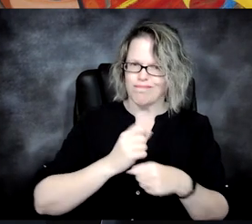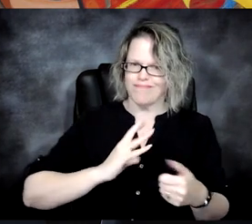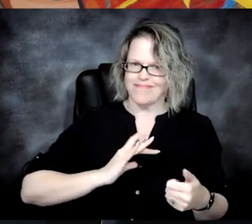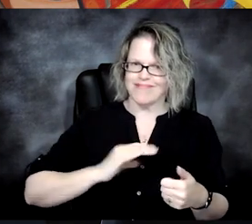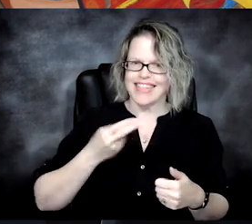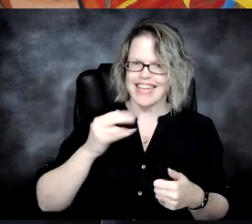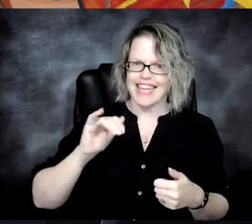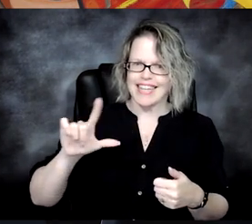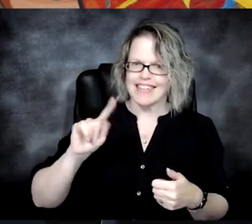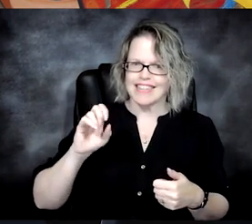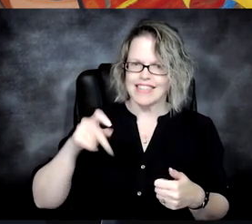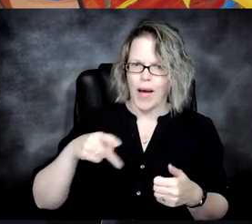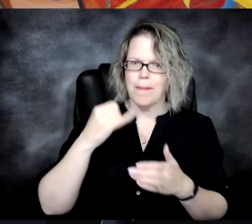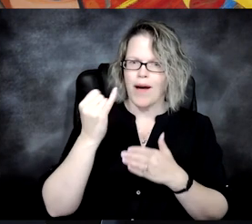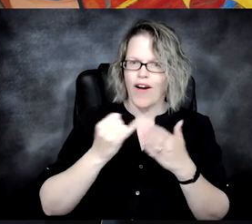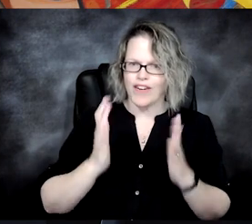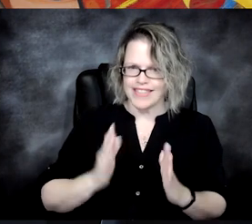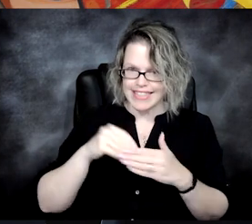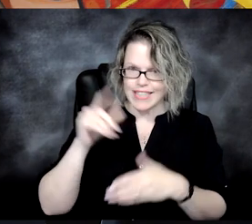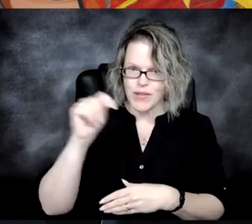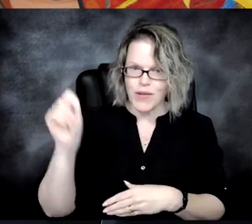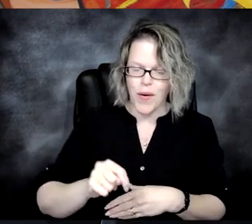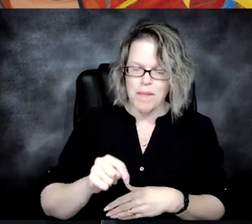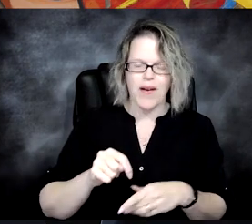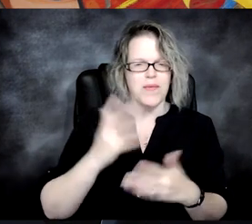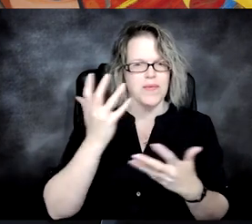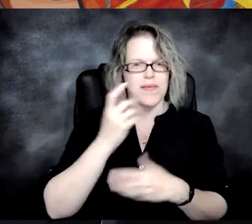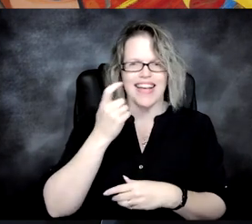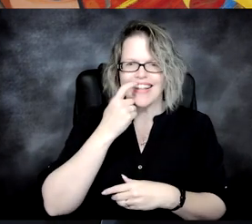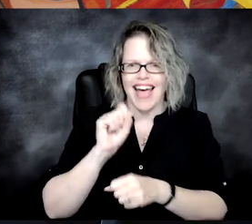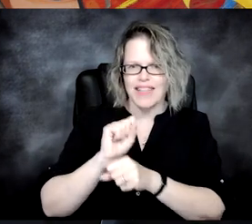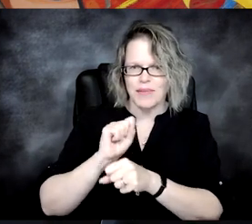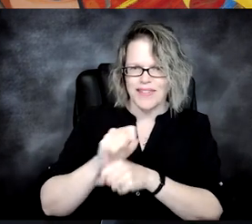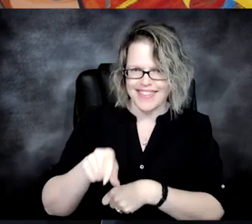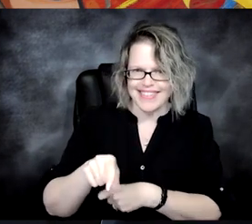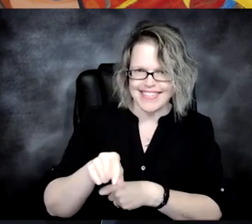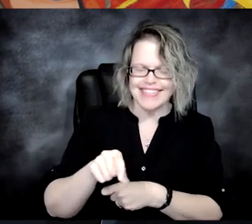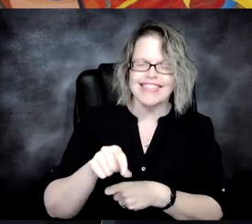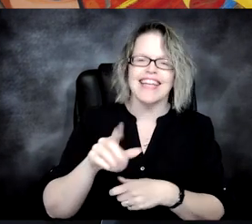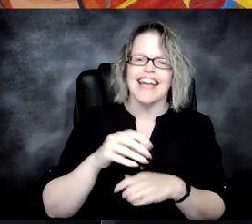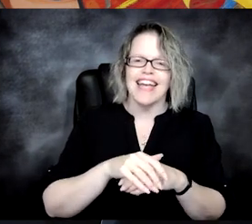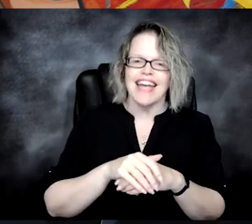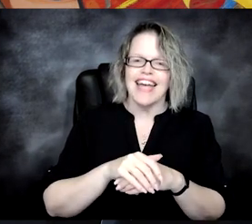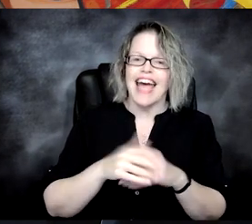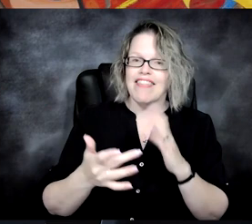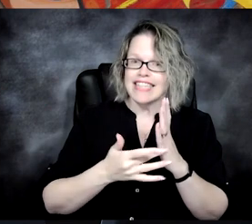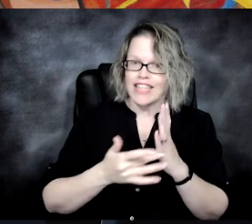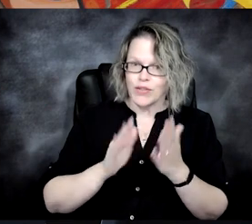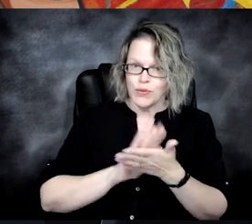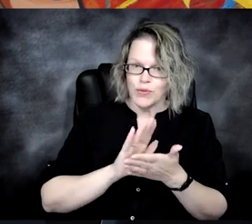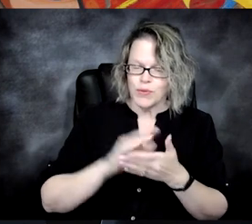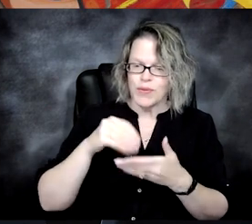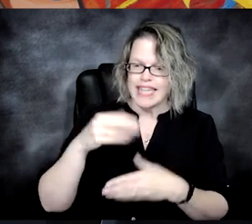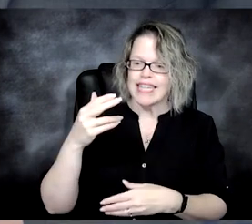Hilltop artists in Tacoma did the incredible glasswork, and students in the career and technical education programs at Rochester High